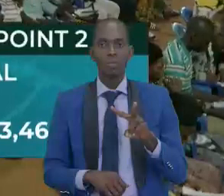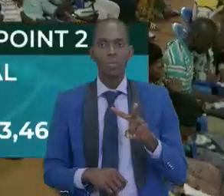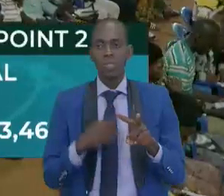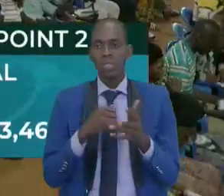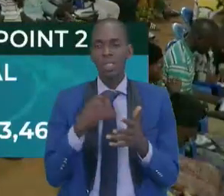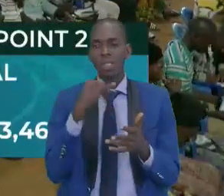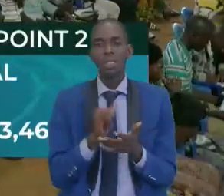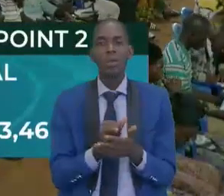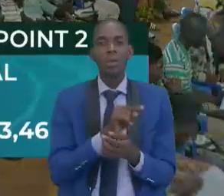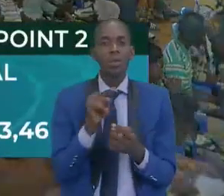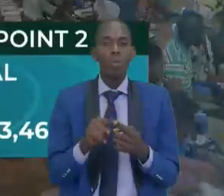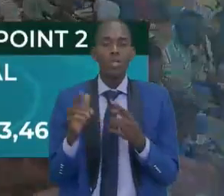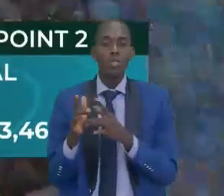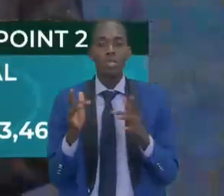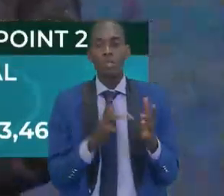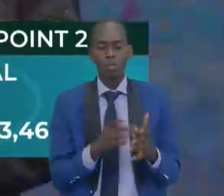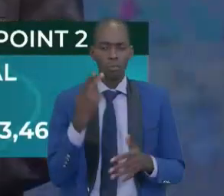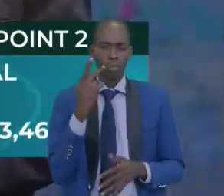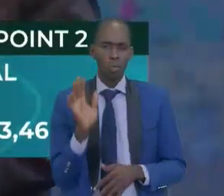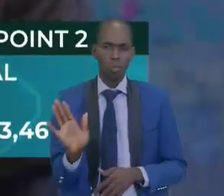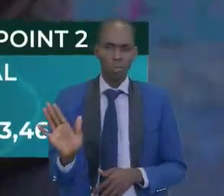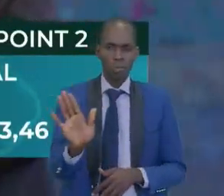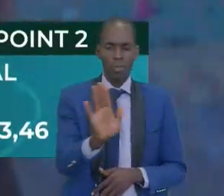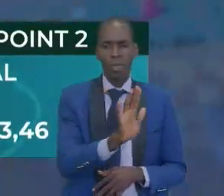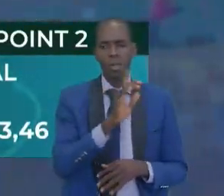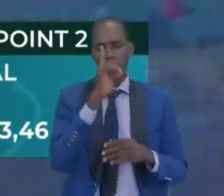Jesus saw their faith.